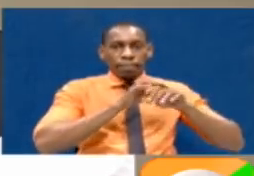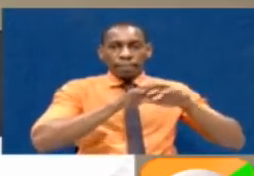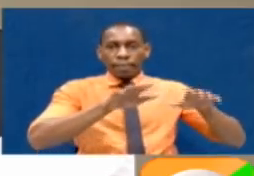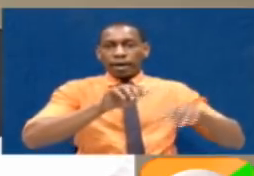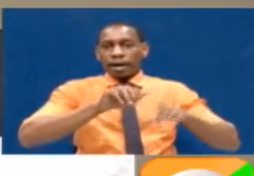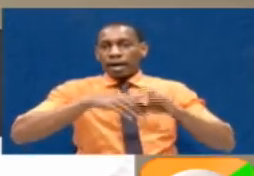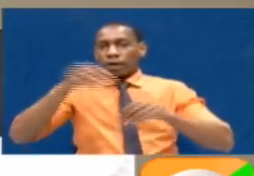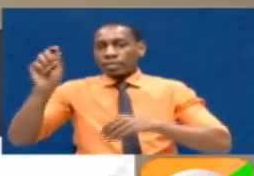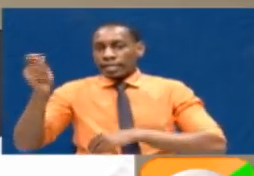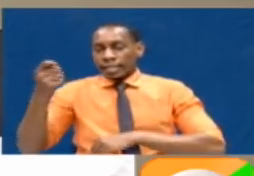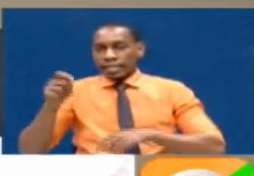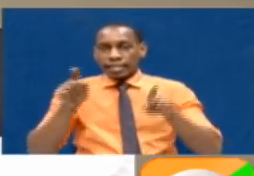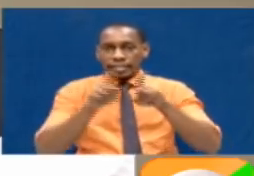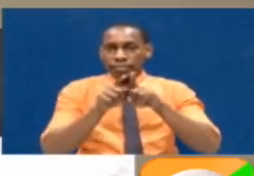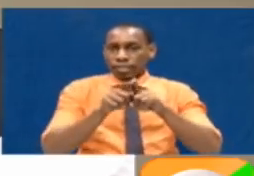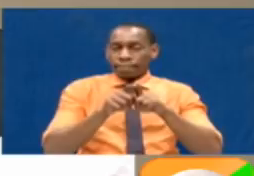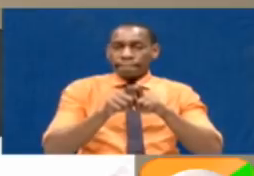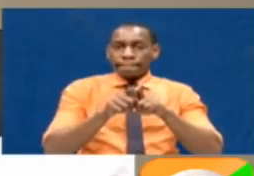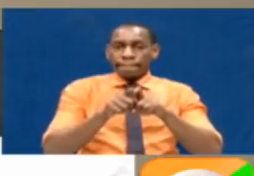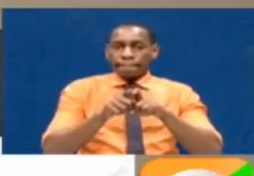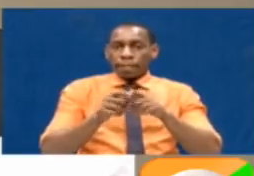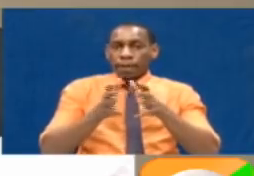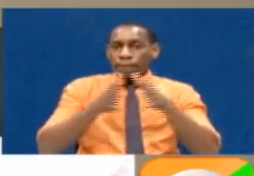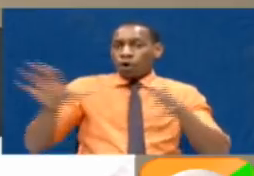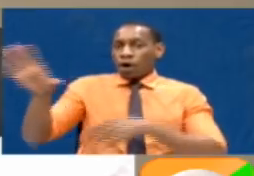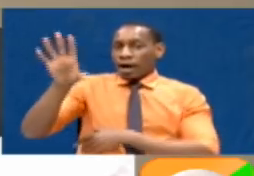and being a much more